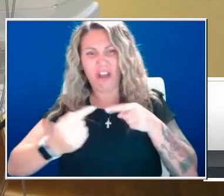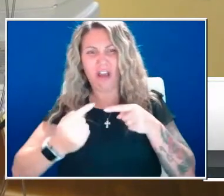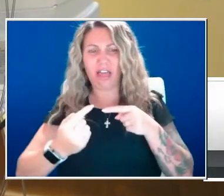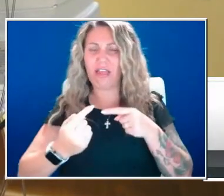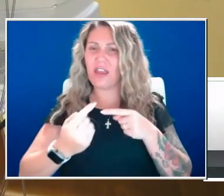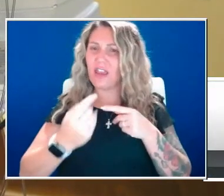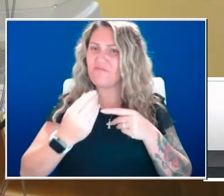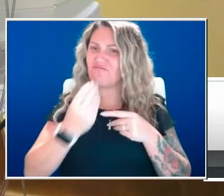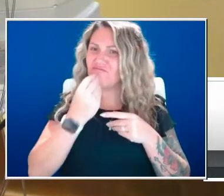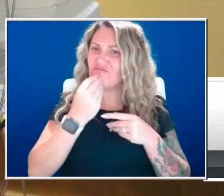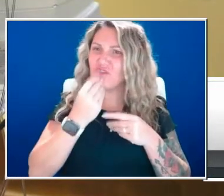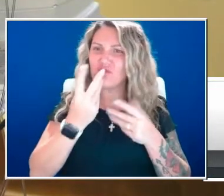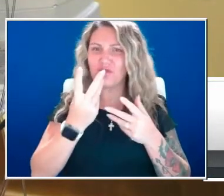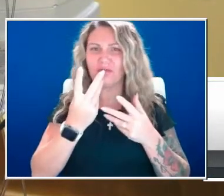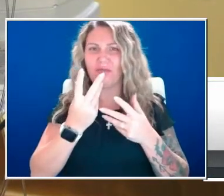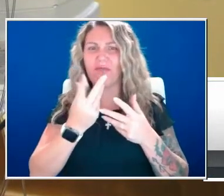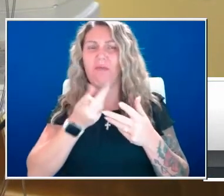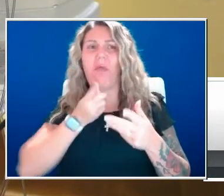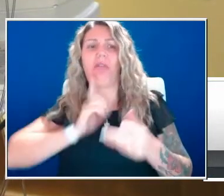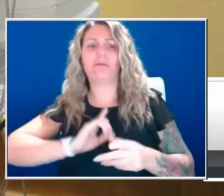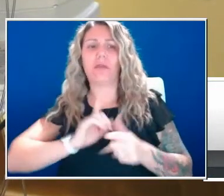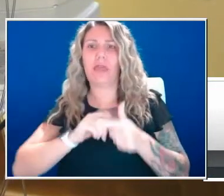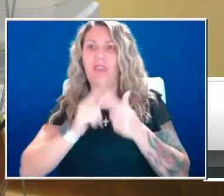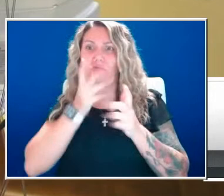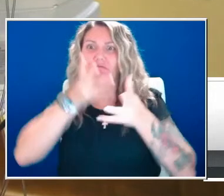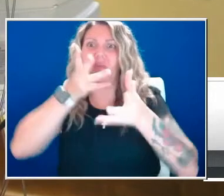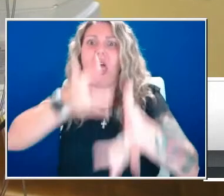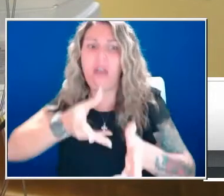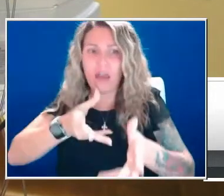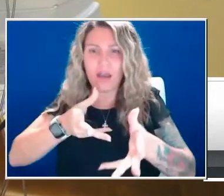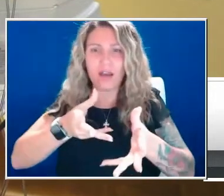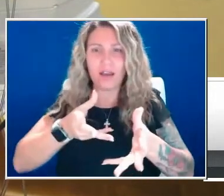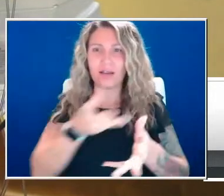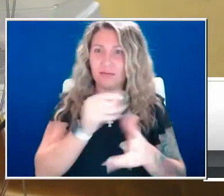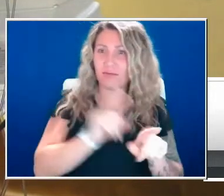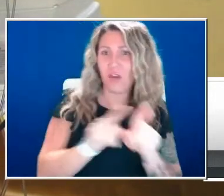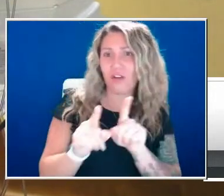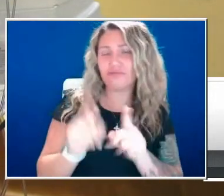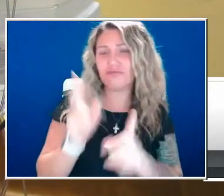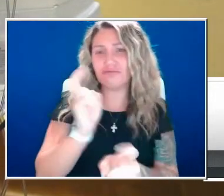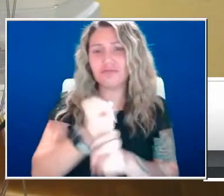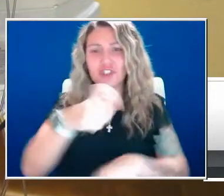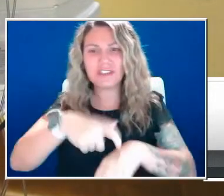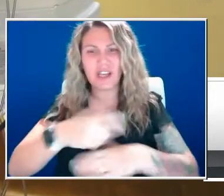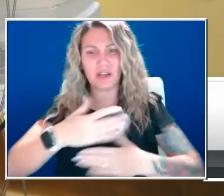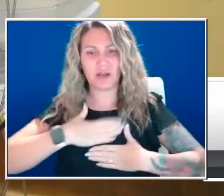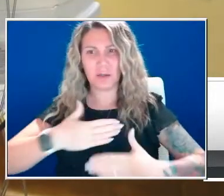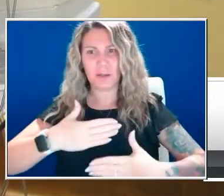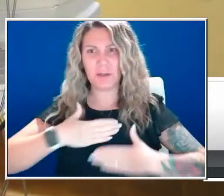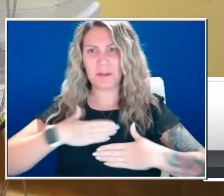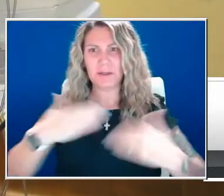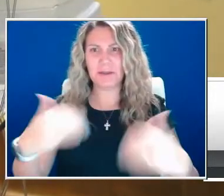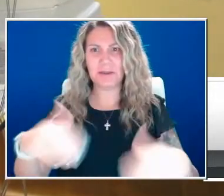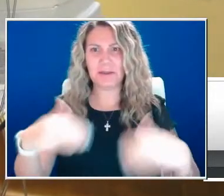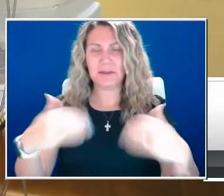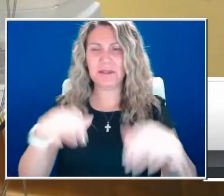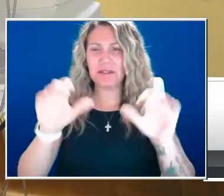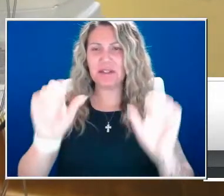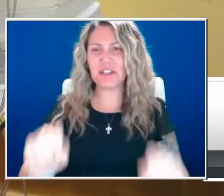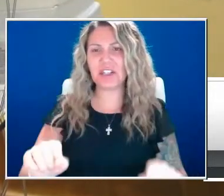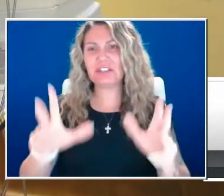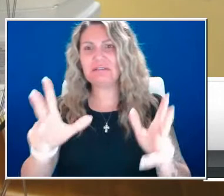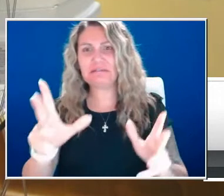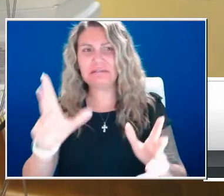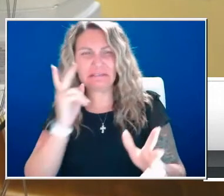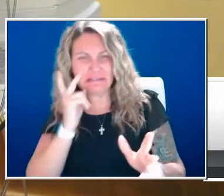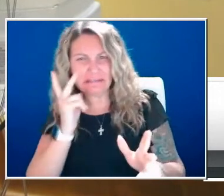him was coming right back up. And he was also having a really hard time breathing. You could tell he was using all of the muscles in